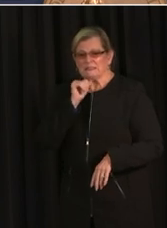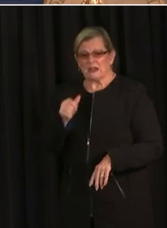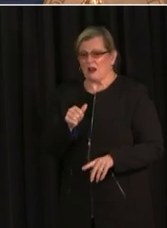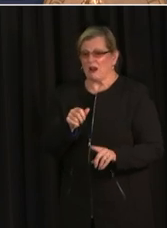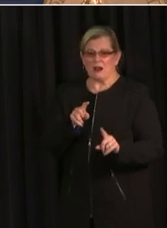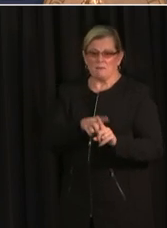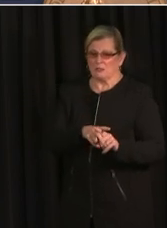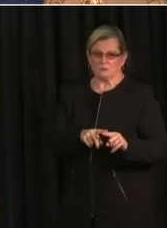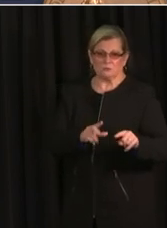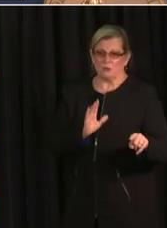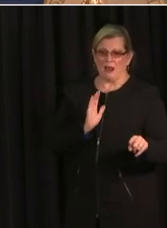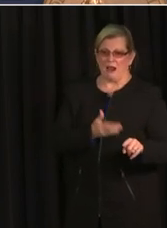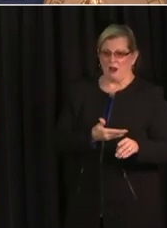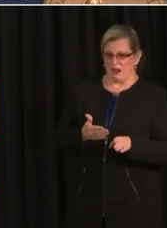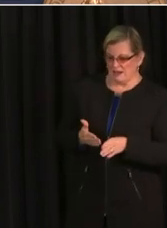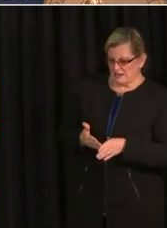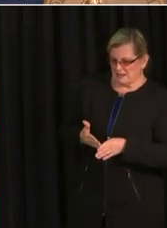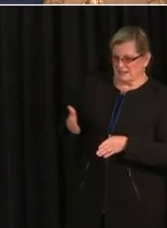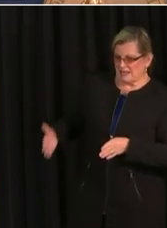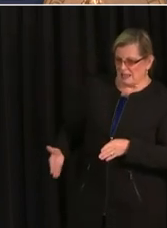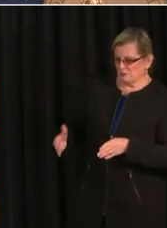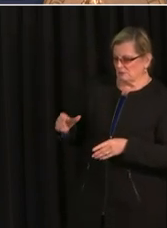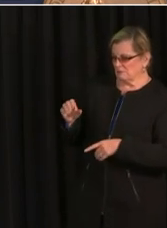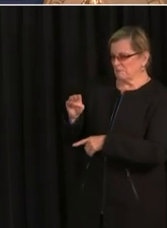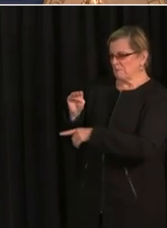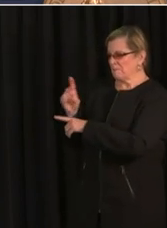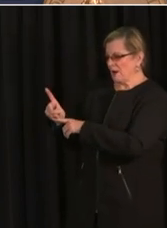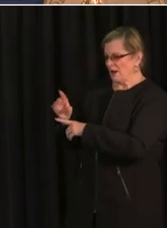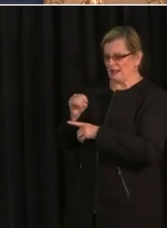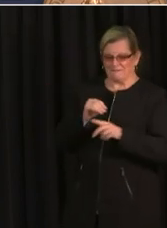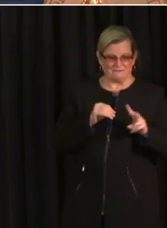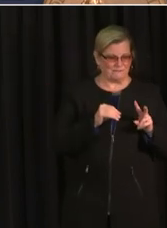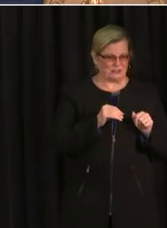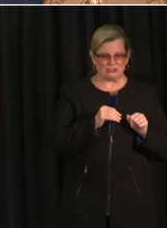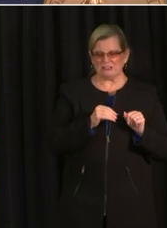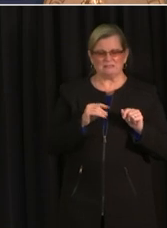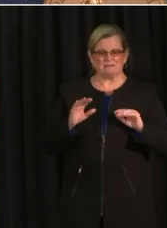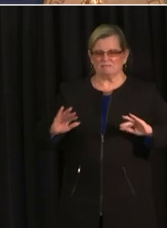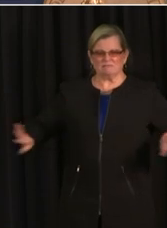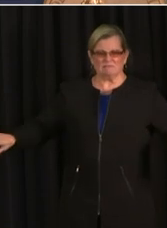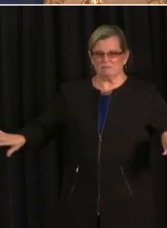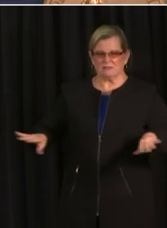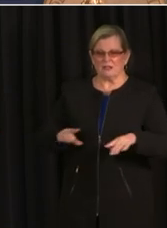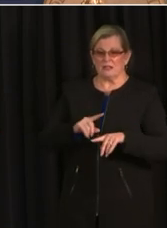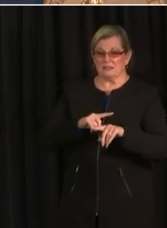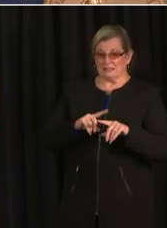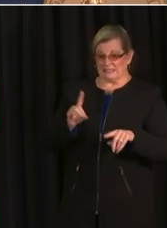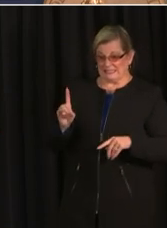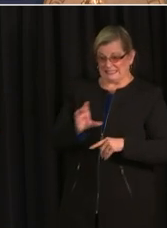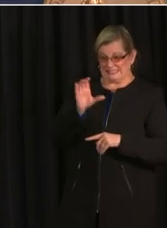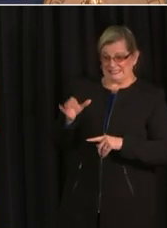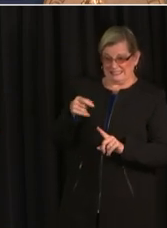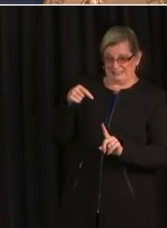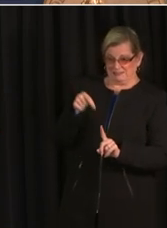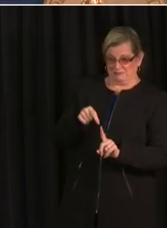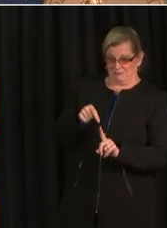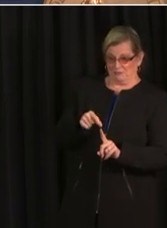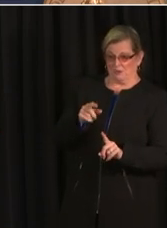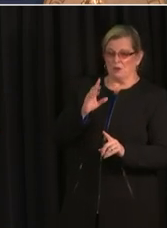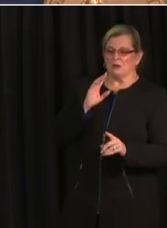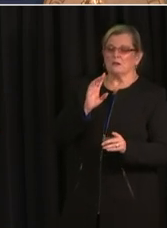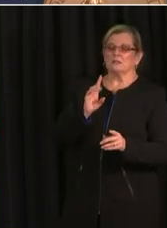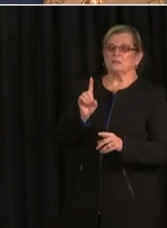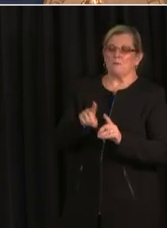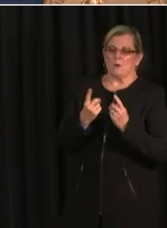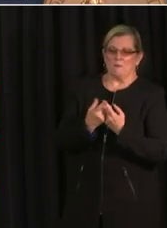our neighboring states in Maryland and Virginia. DC Health will publish a list